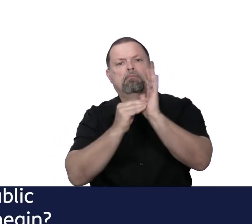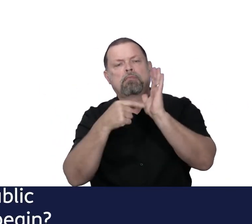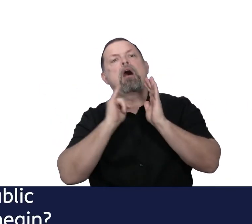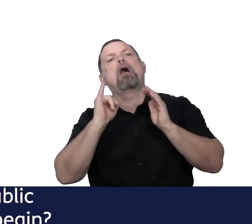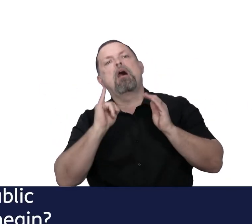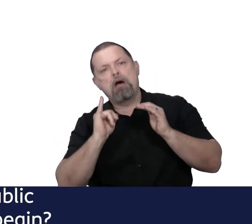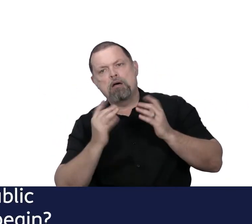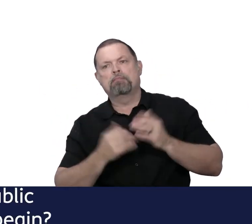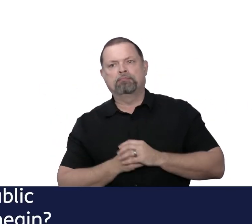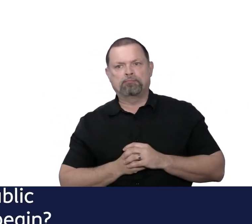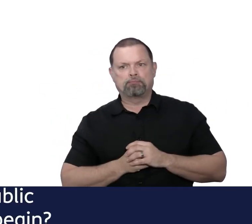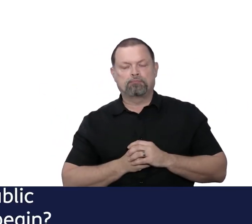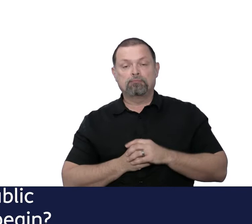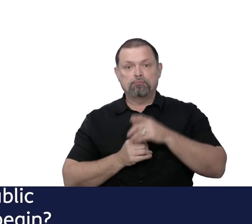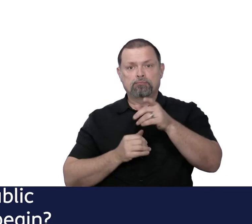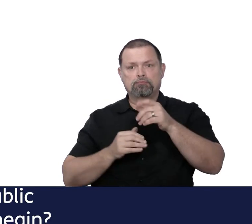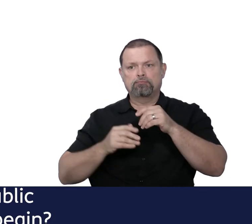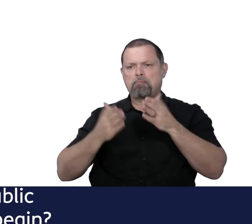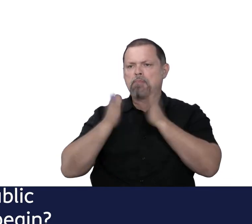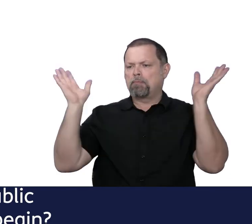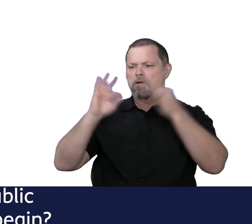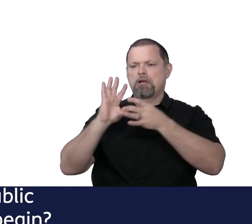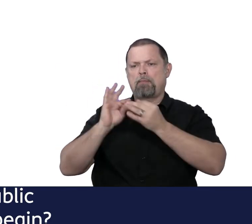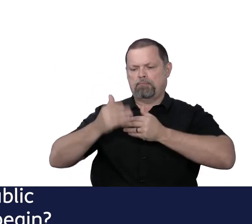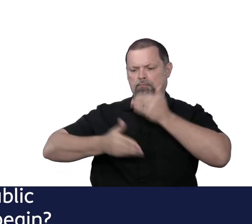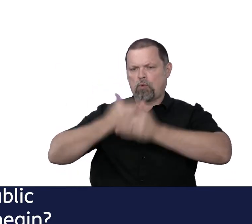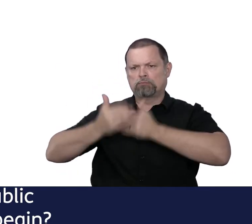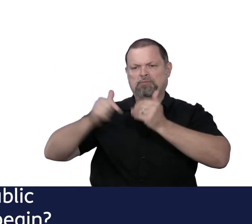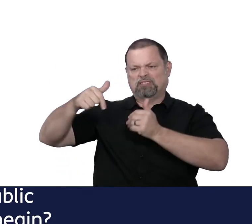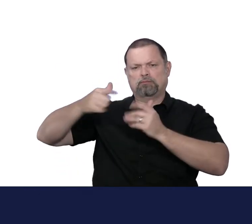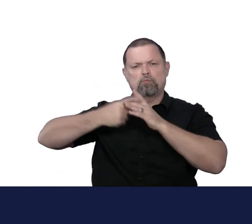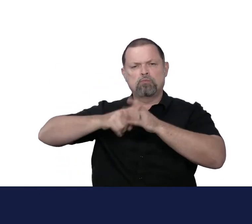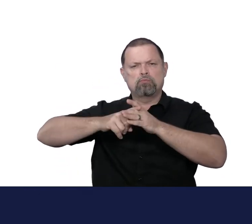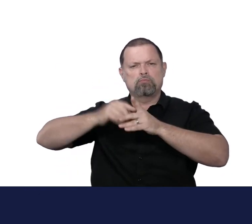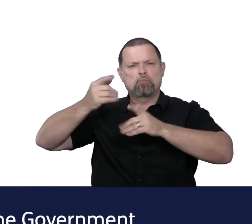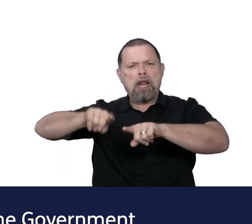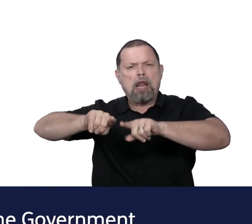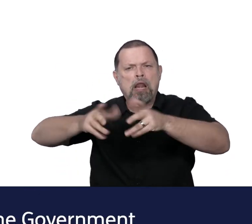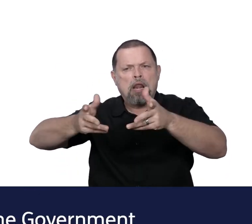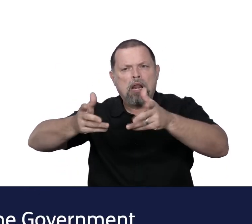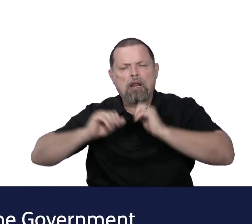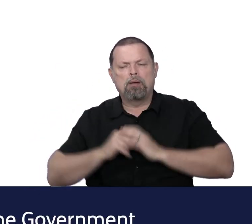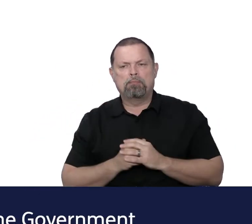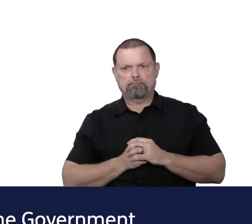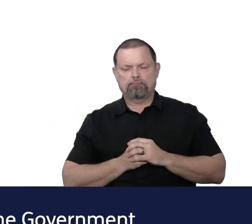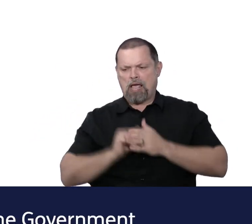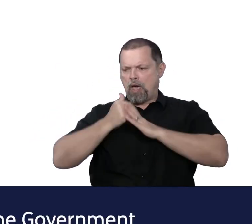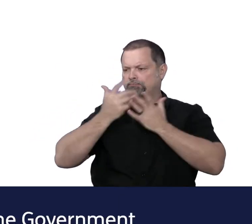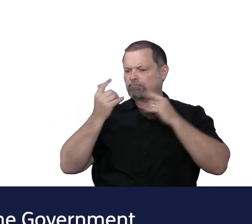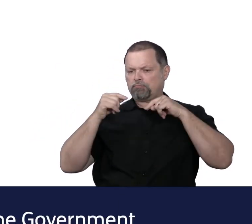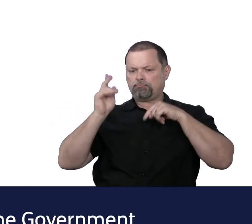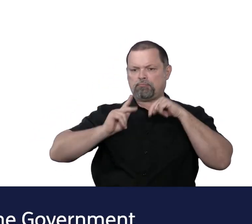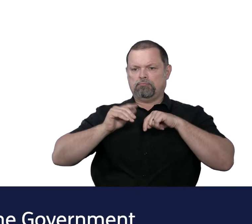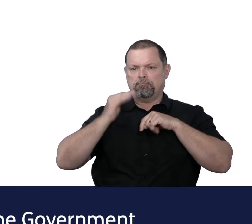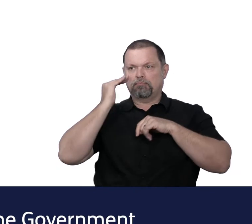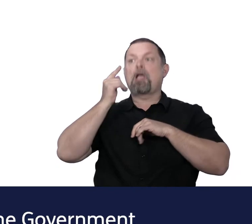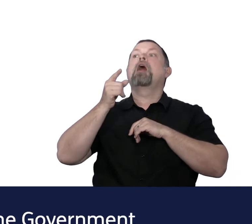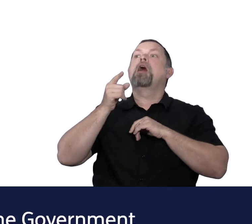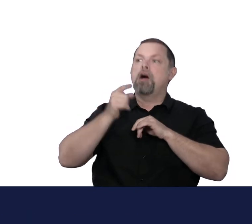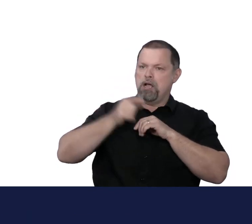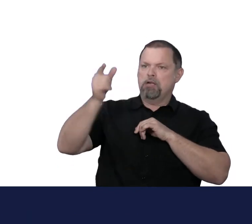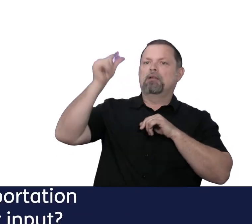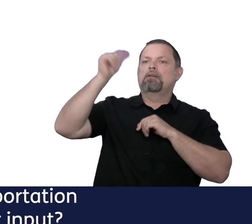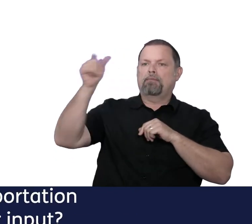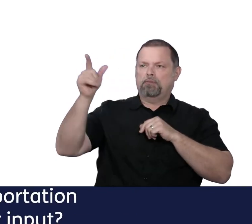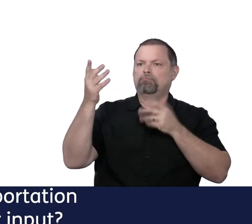When does the public comment process begin? How do people know when the